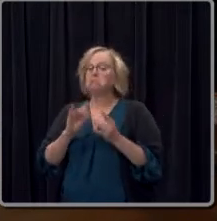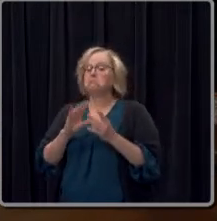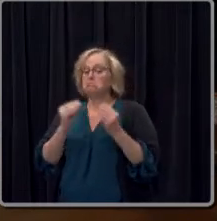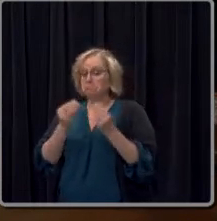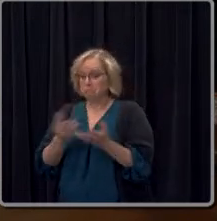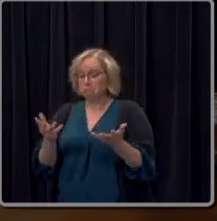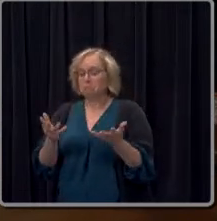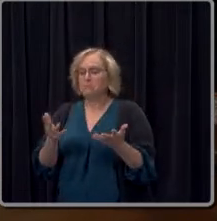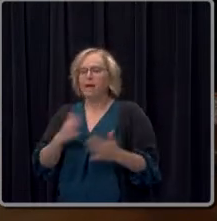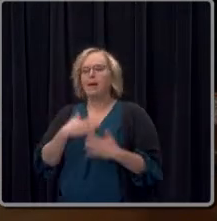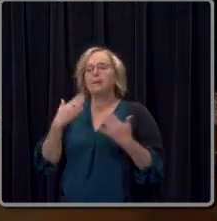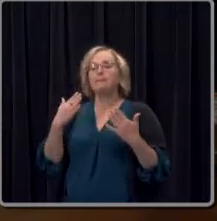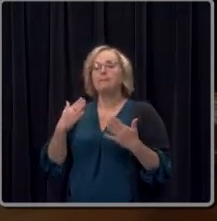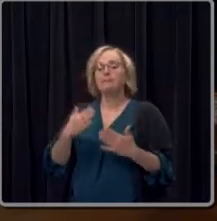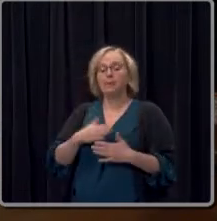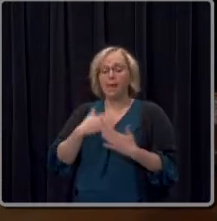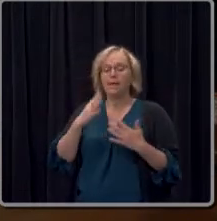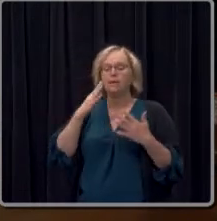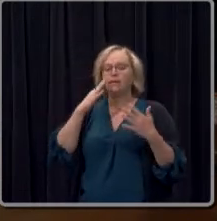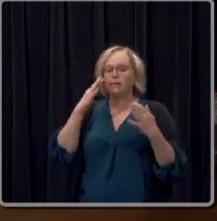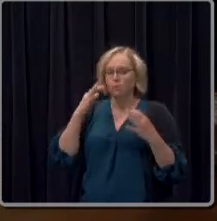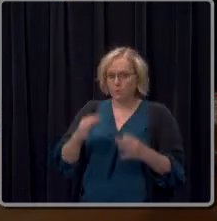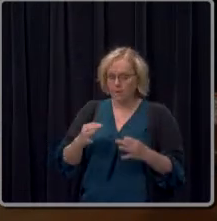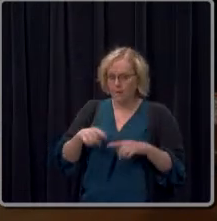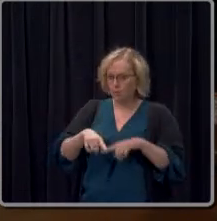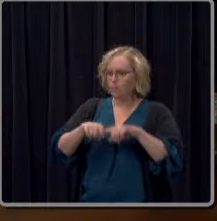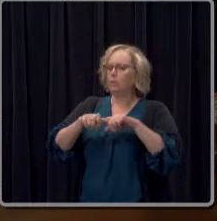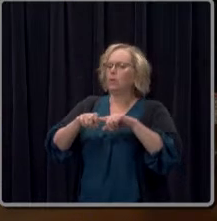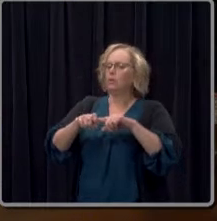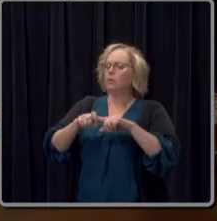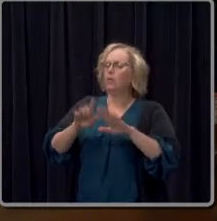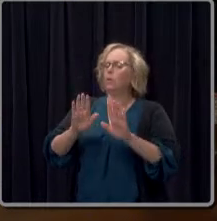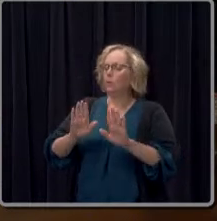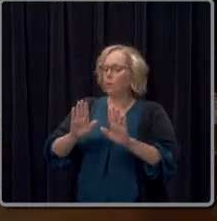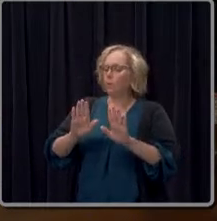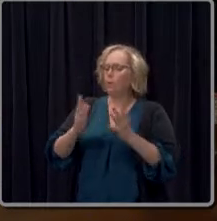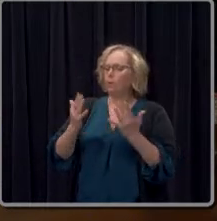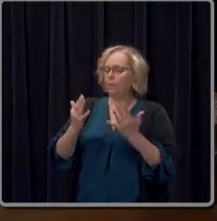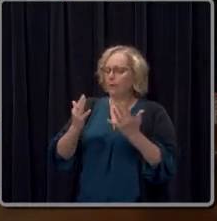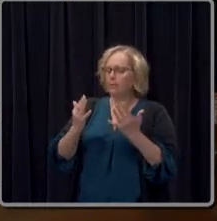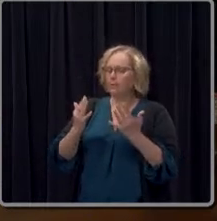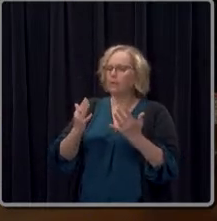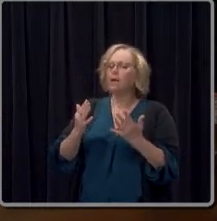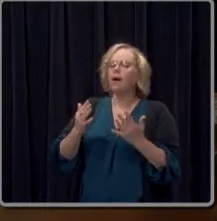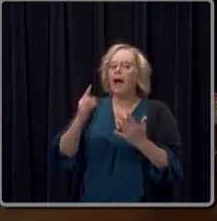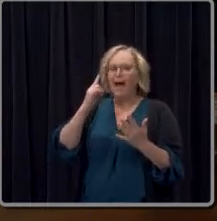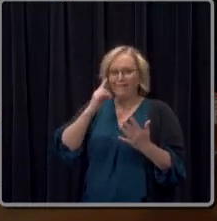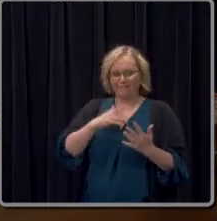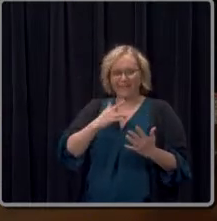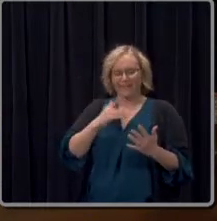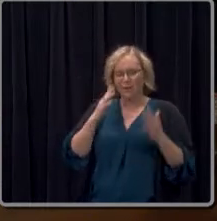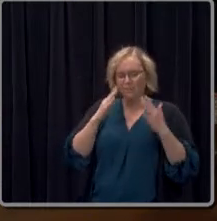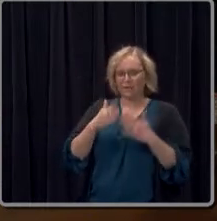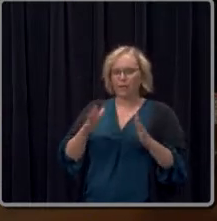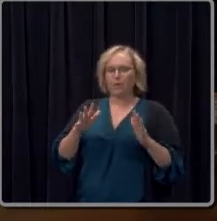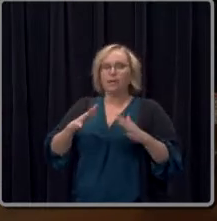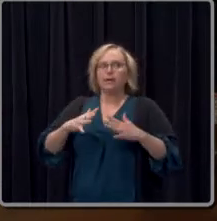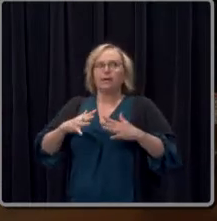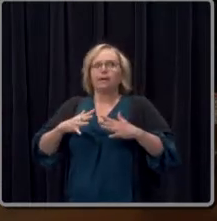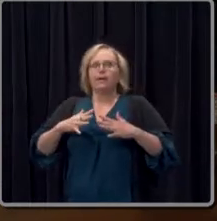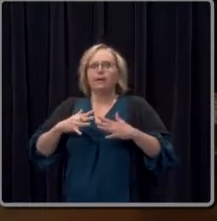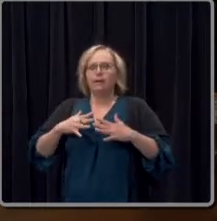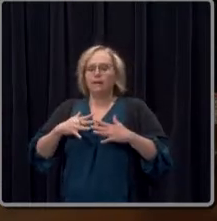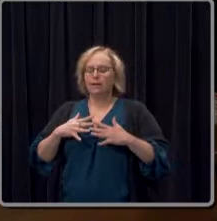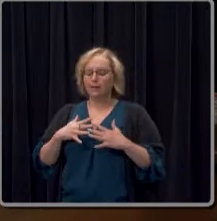I'm glad that you made the decision. I think there was a general sigh of rushing to something too